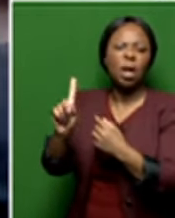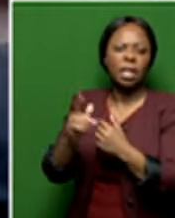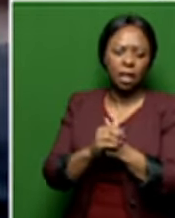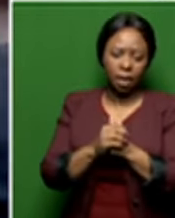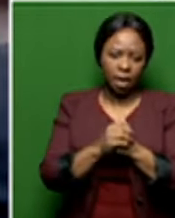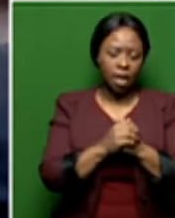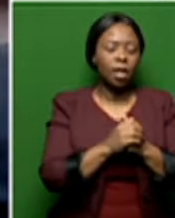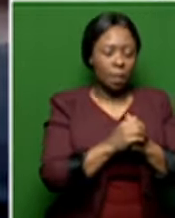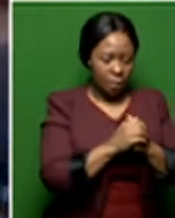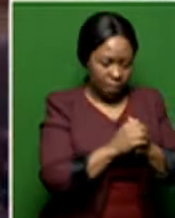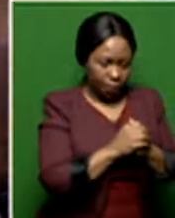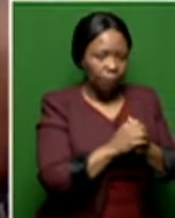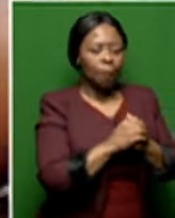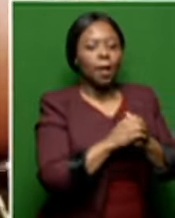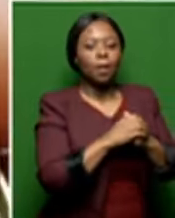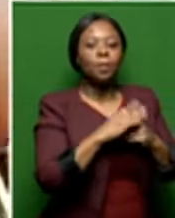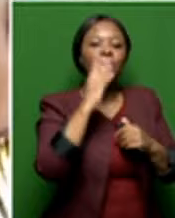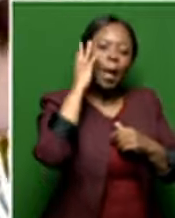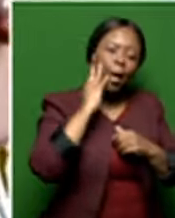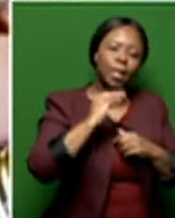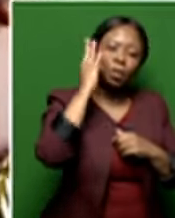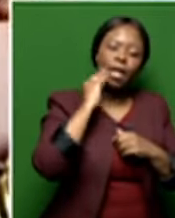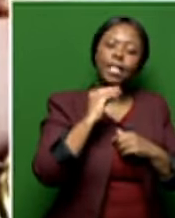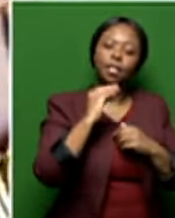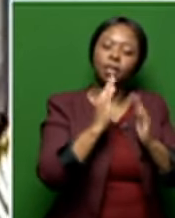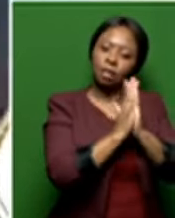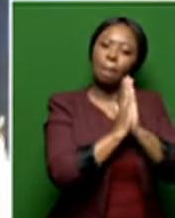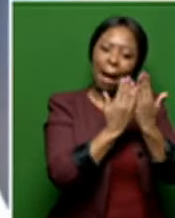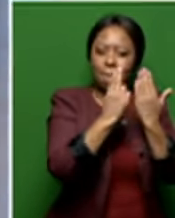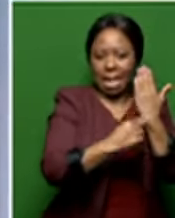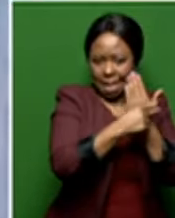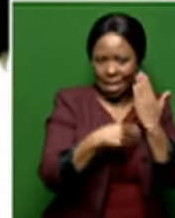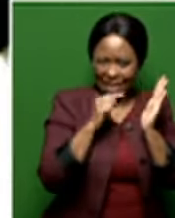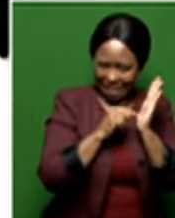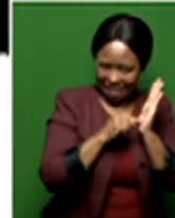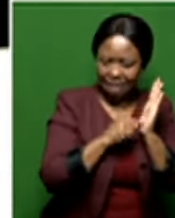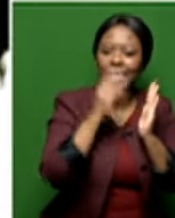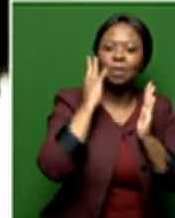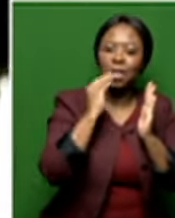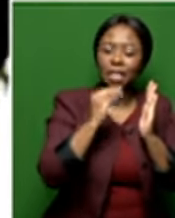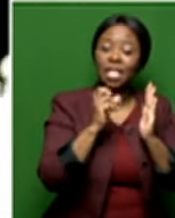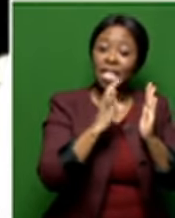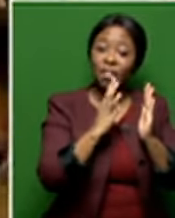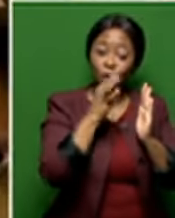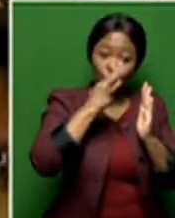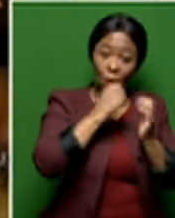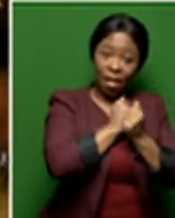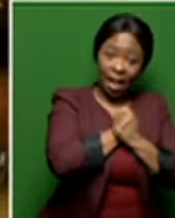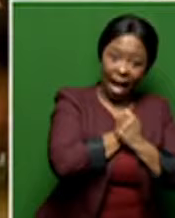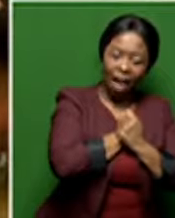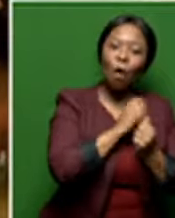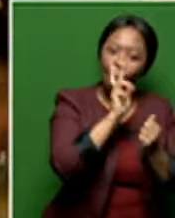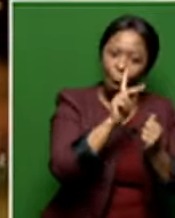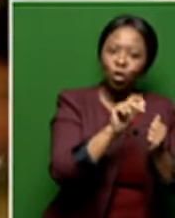It's gonna give them an experience of the word. For okay. me, if they love the song, they also need to go check